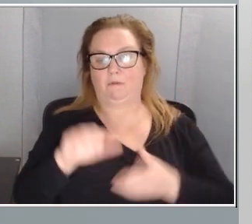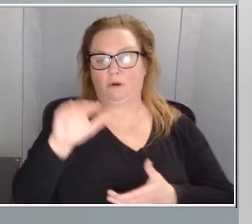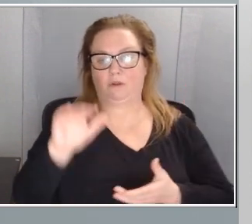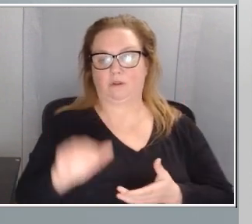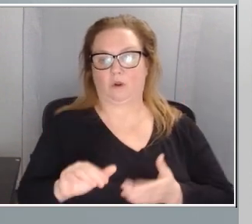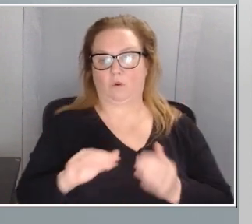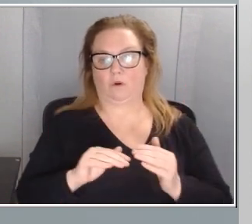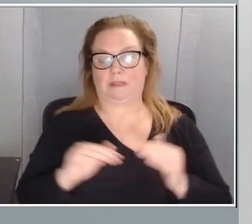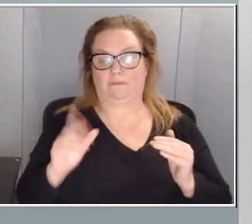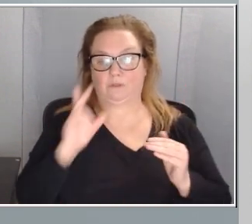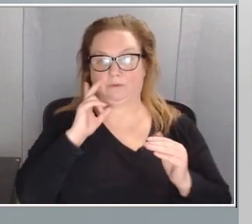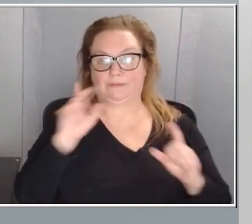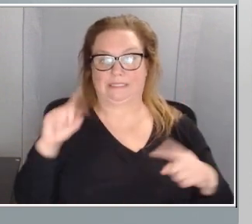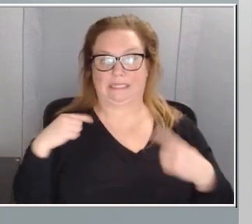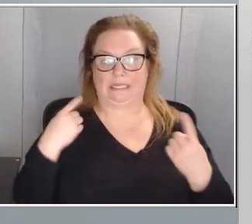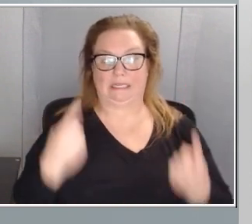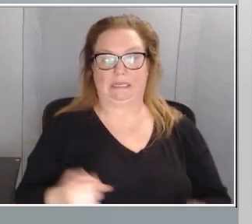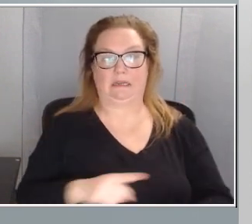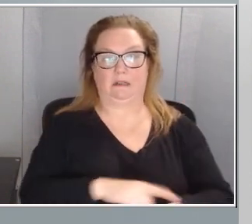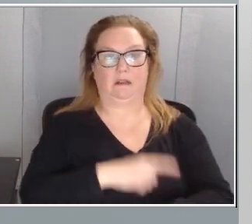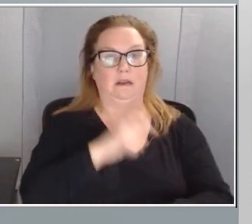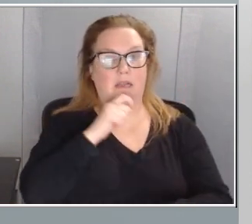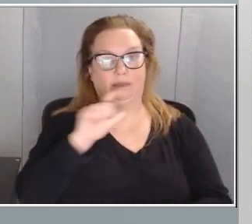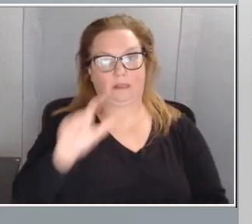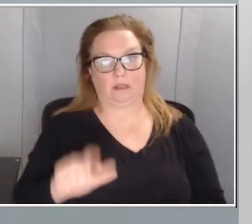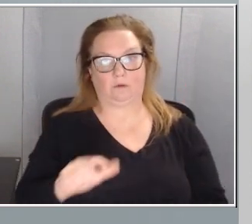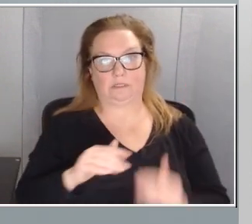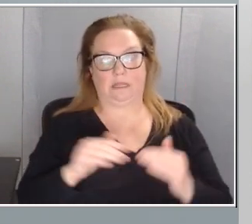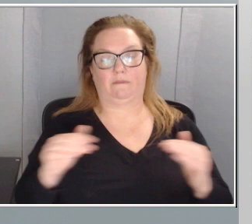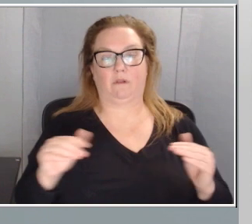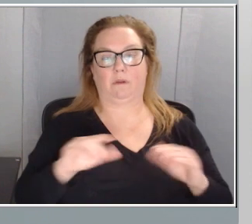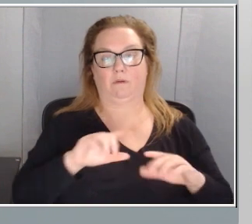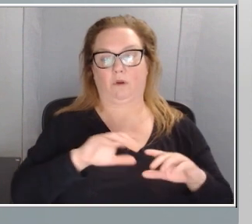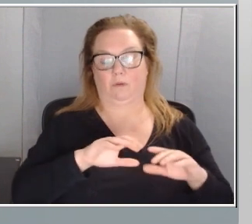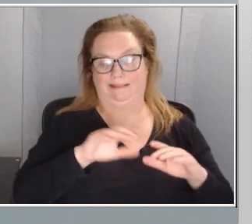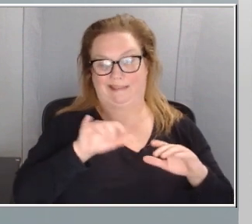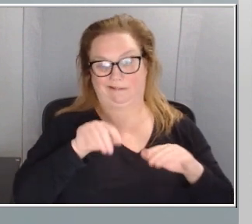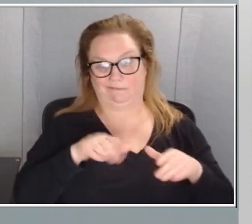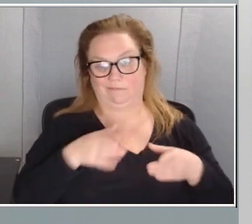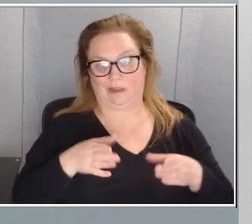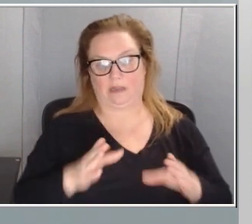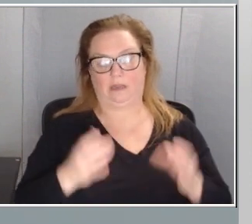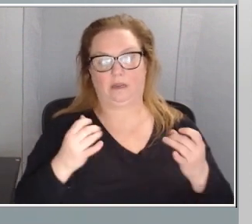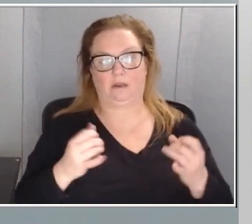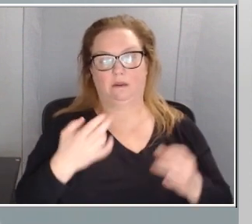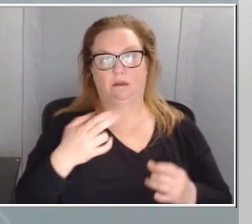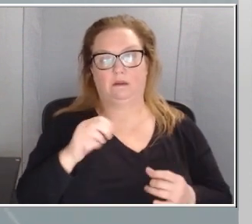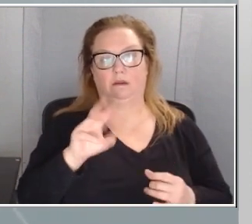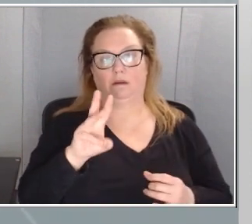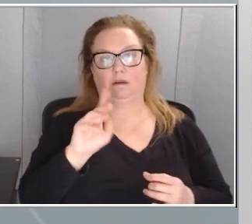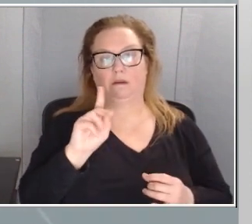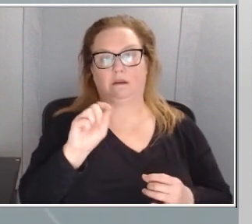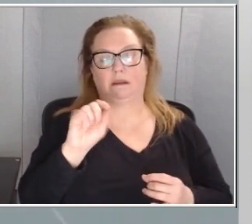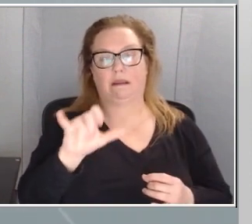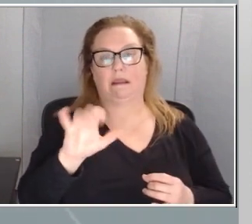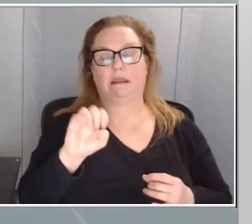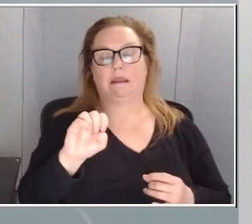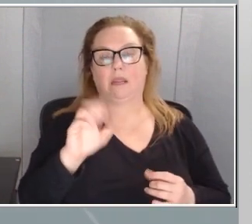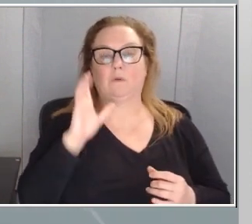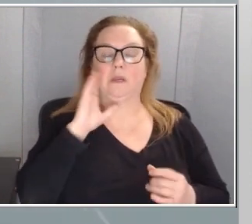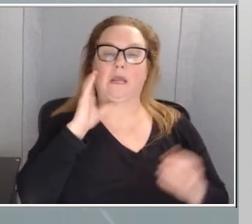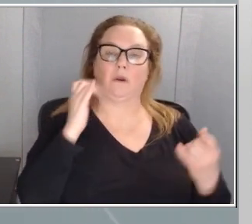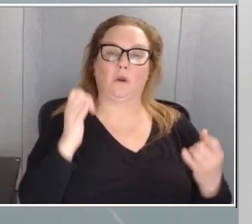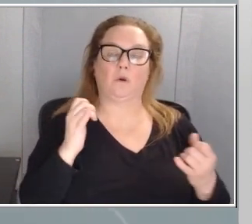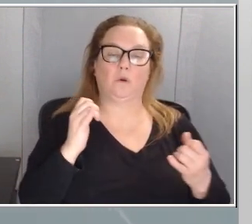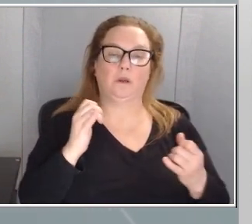we've seen in a while. Not the lowest level, but we're starting to trend that direction. I think, Hawkeye, and partly that we now know there's a little bit of